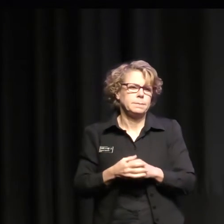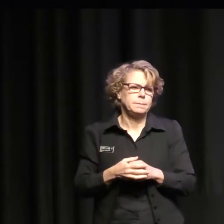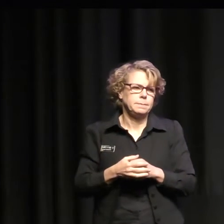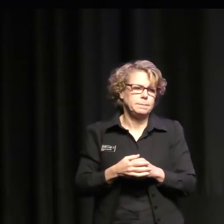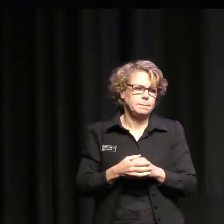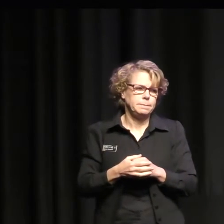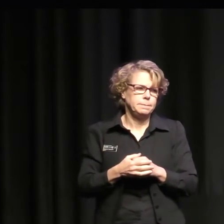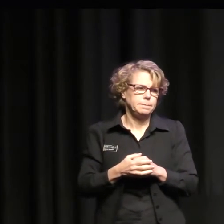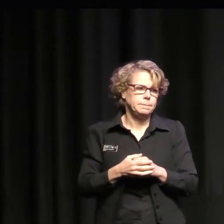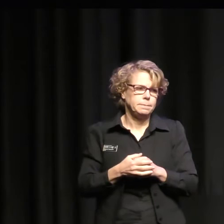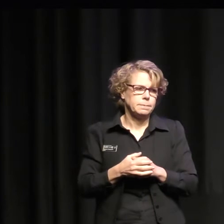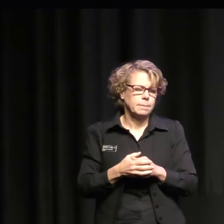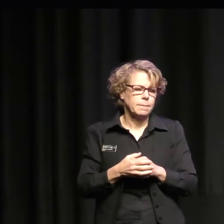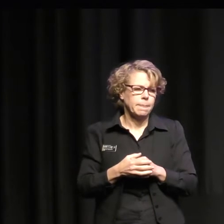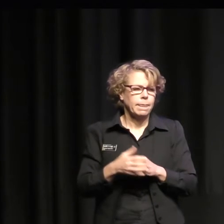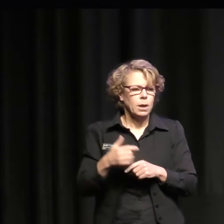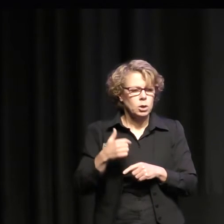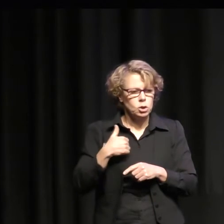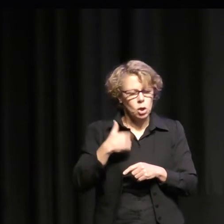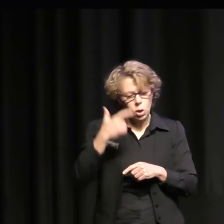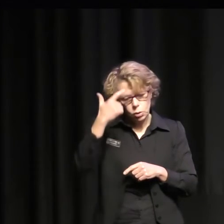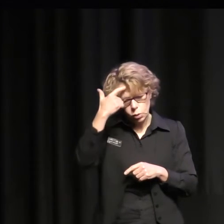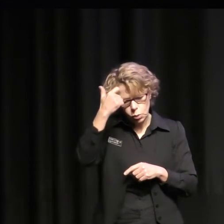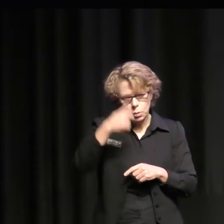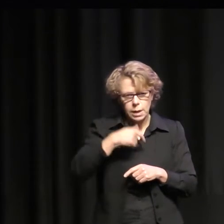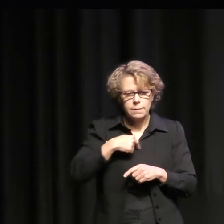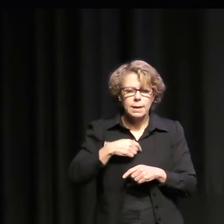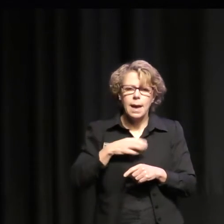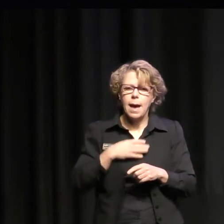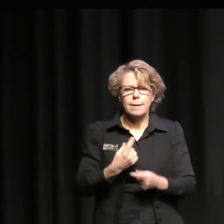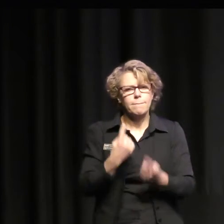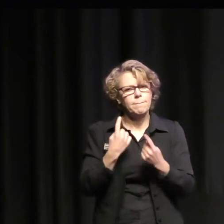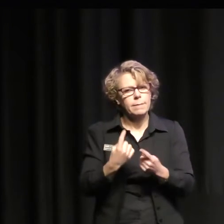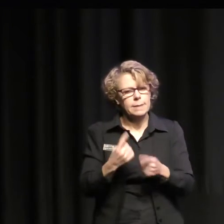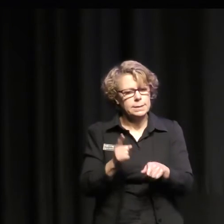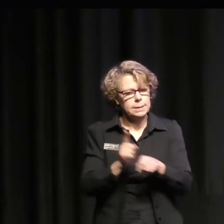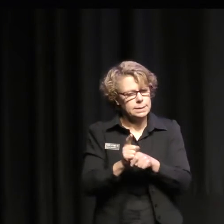I think we are at a fantastic moment